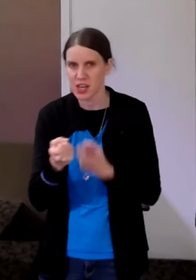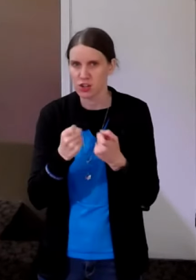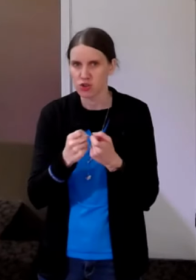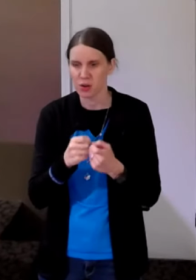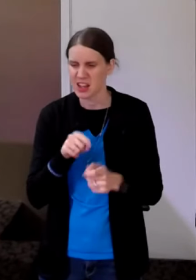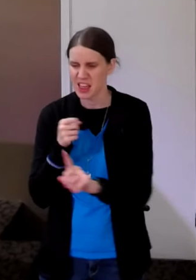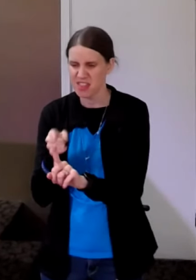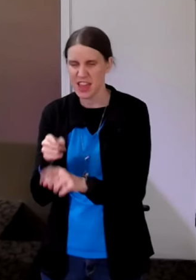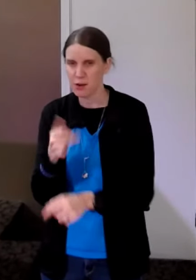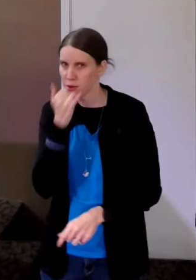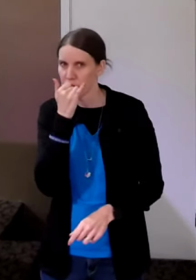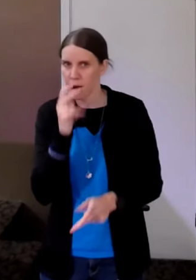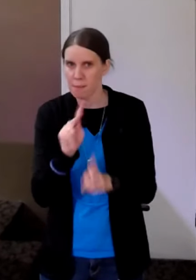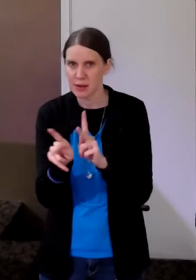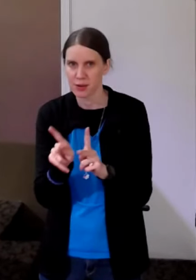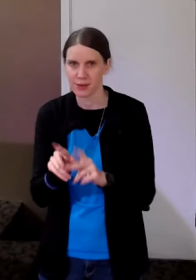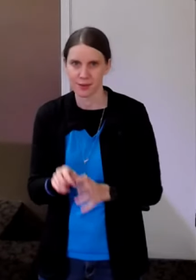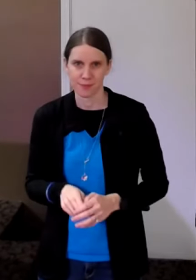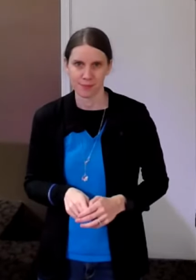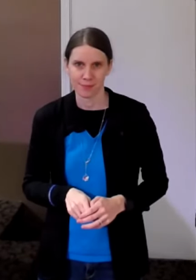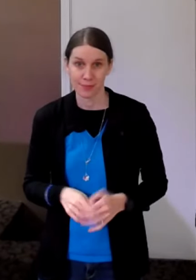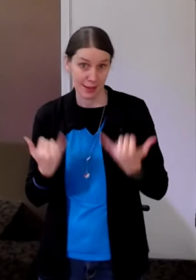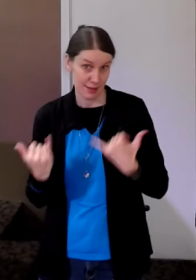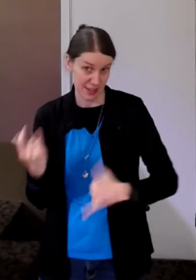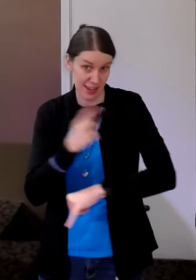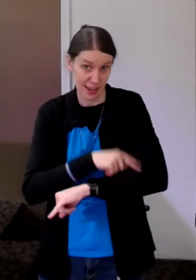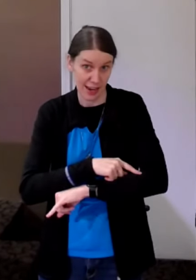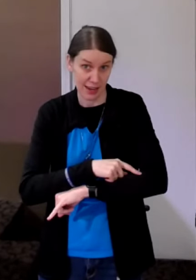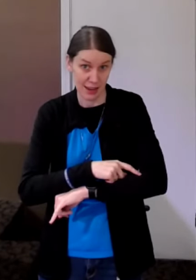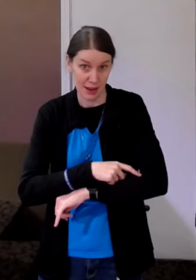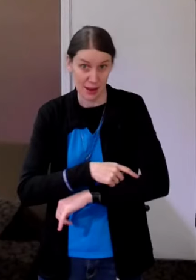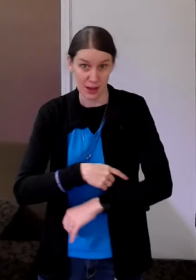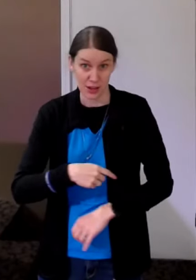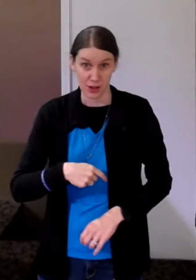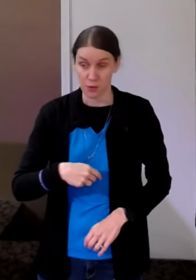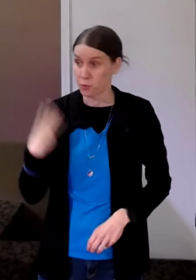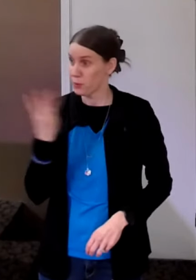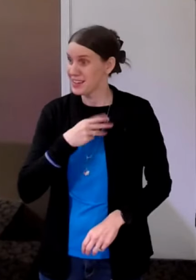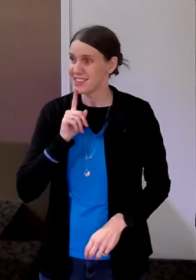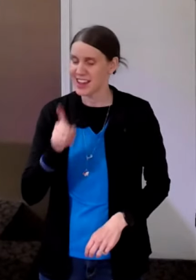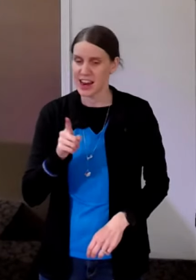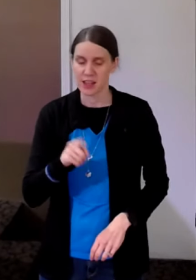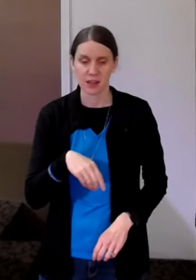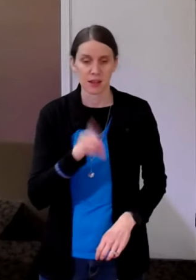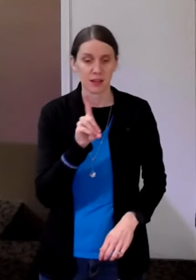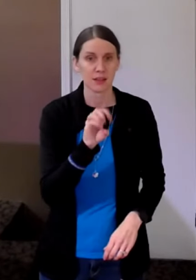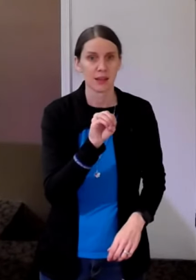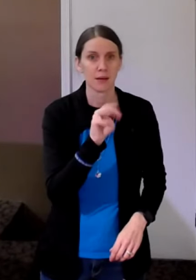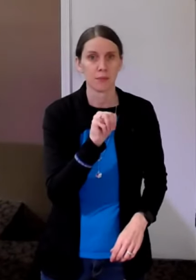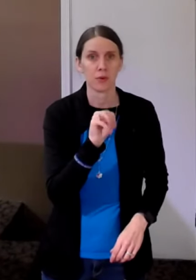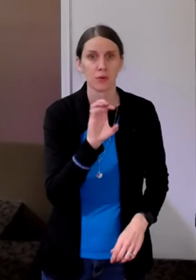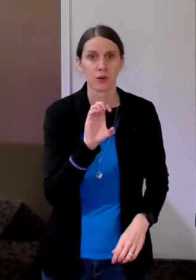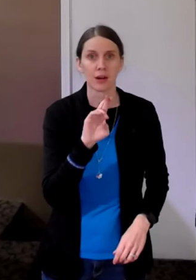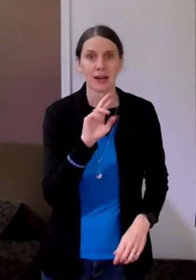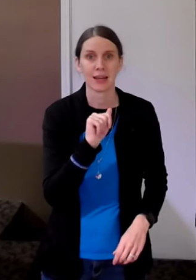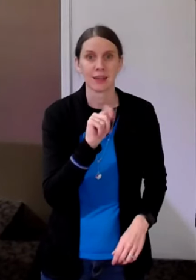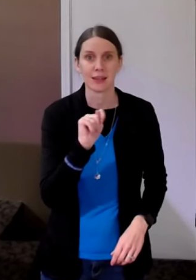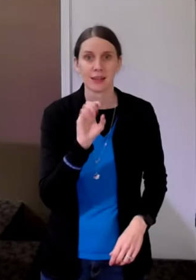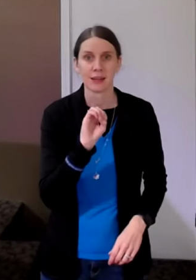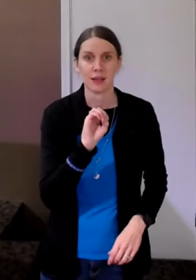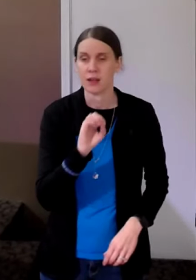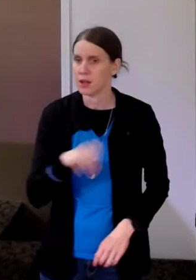And you may be saying it's those terrible, evil Democrats or Republicans or the